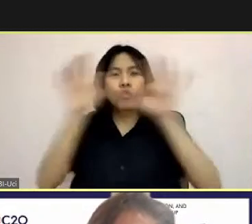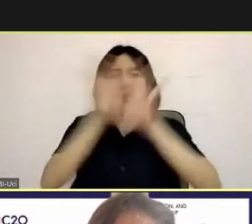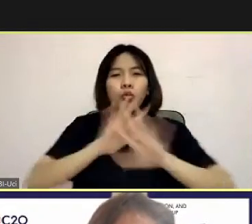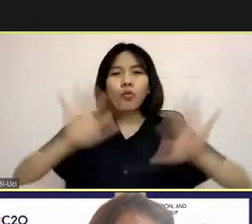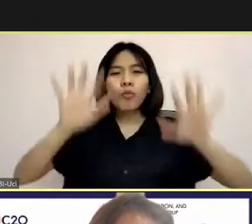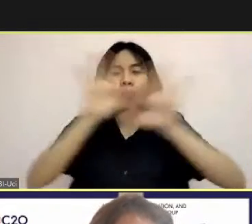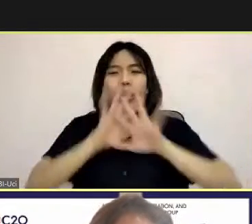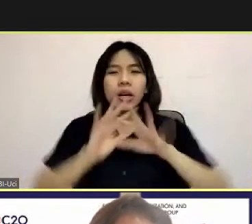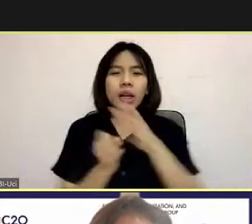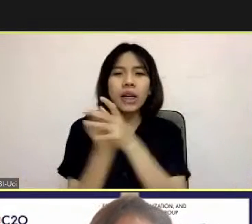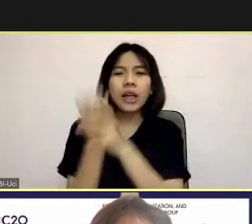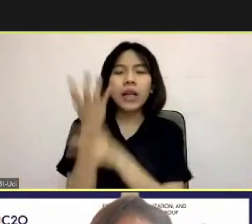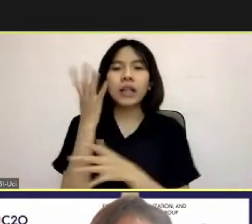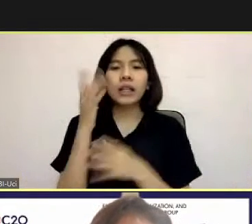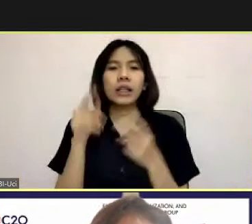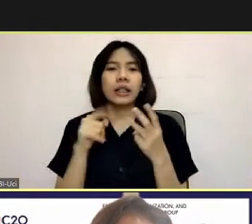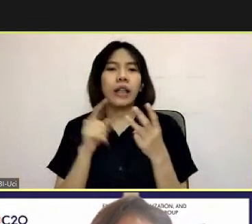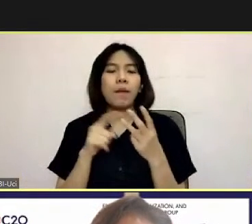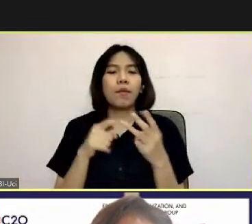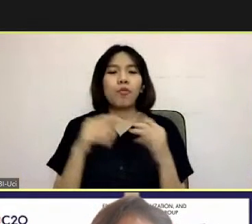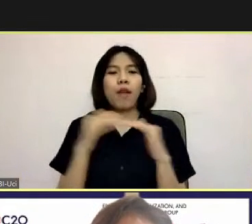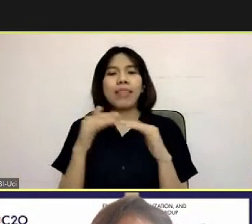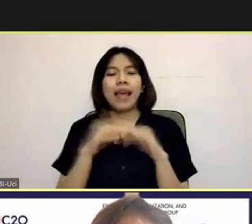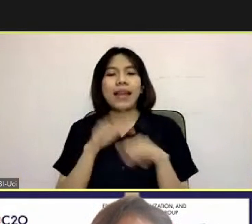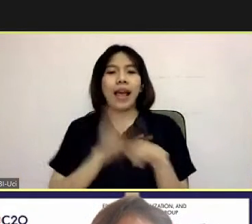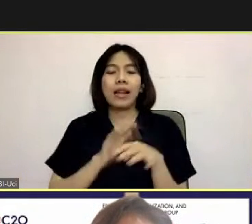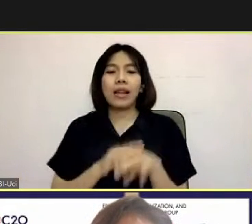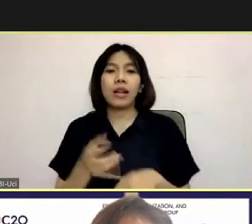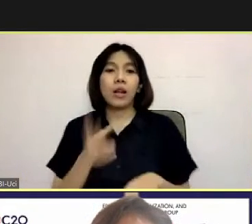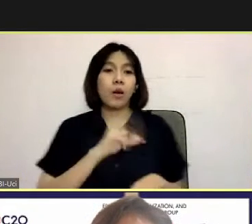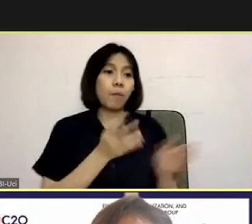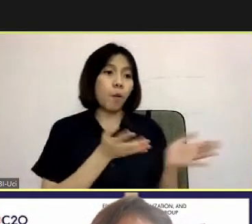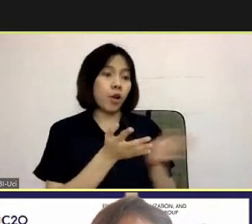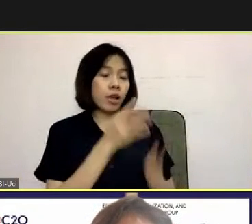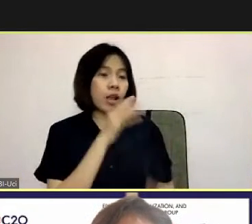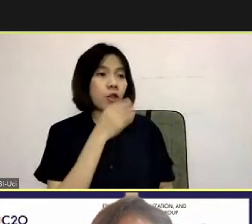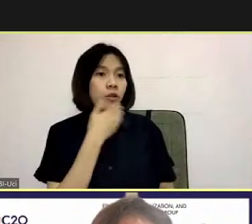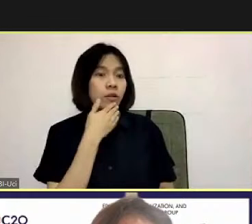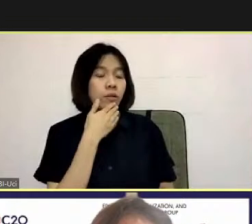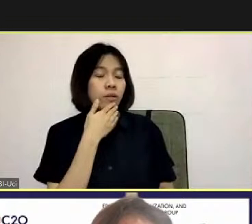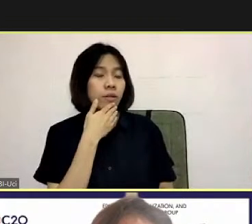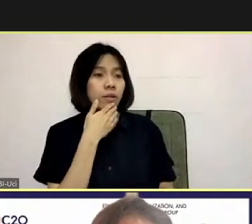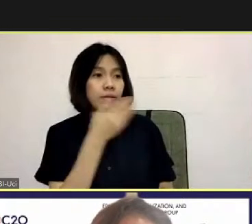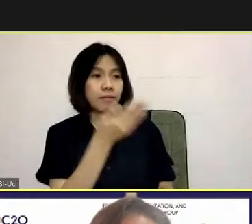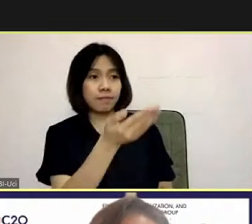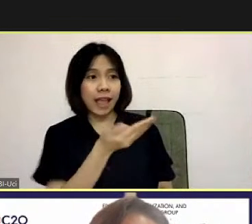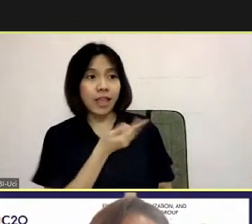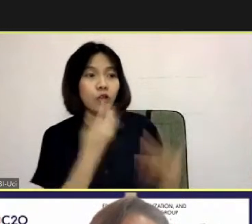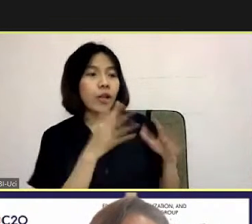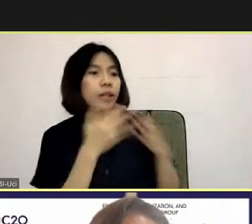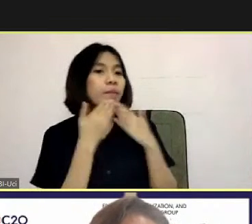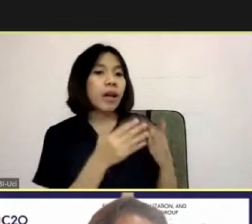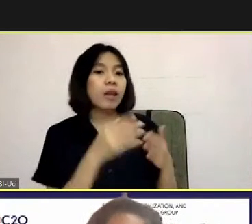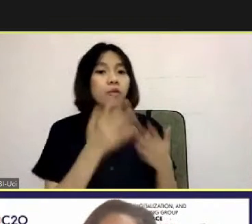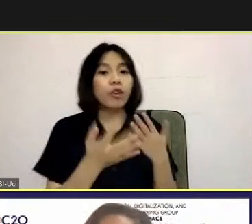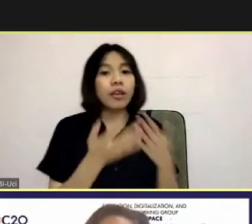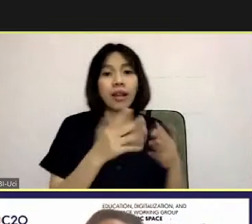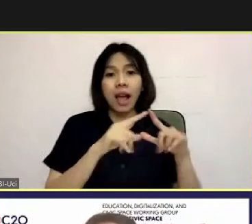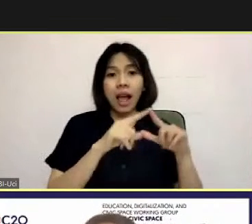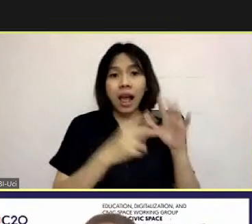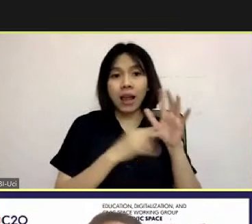our land? I guess that's all for the question. Our indigenous land.